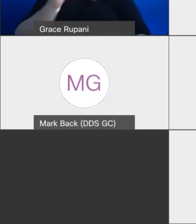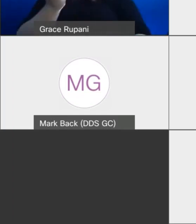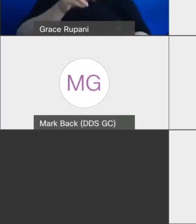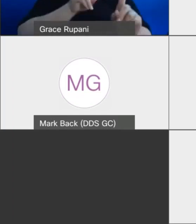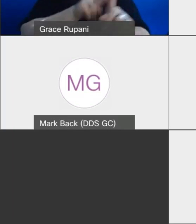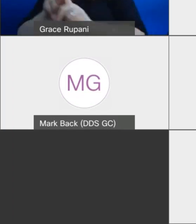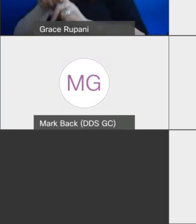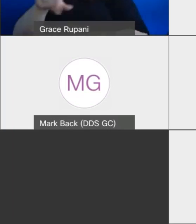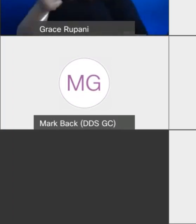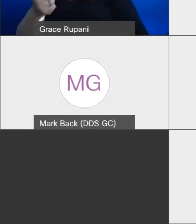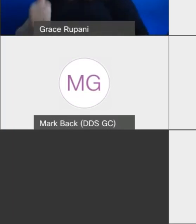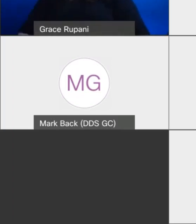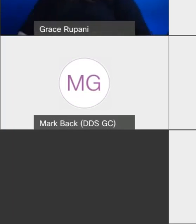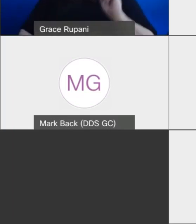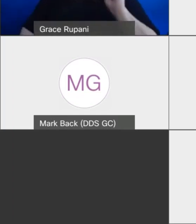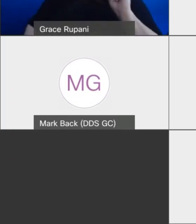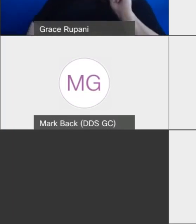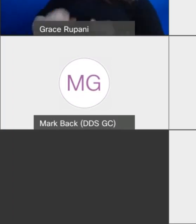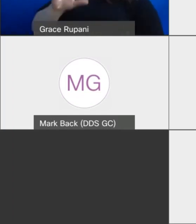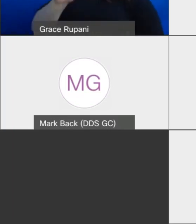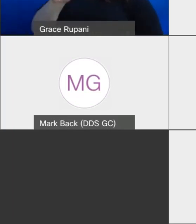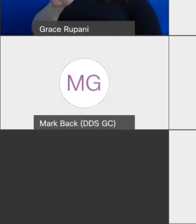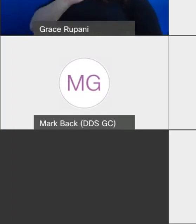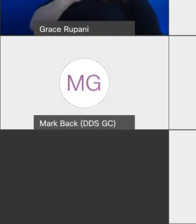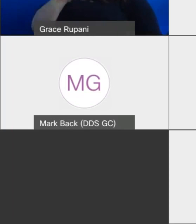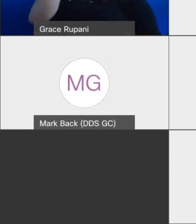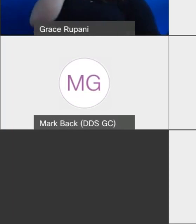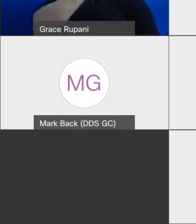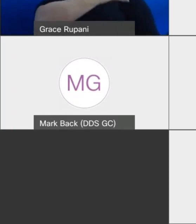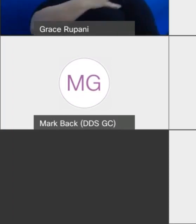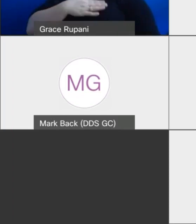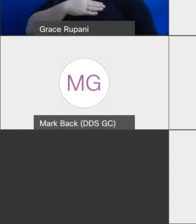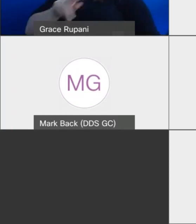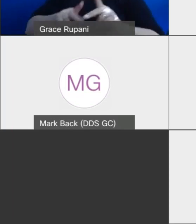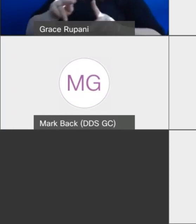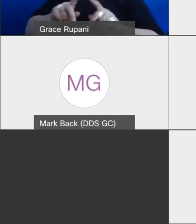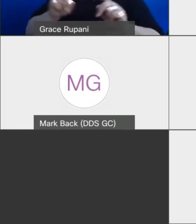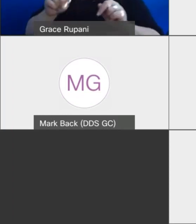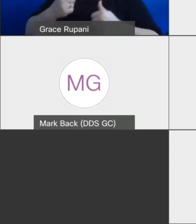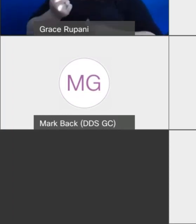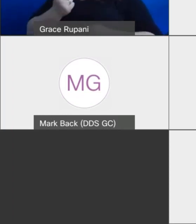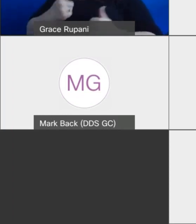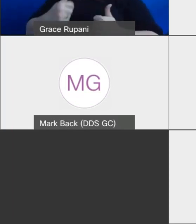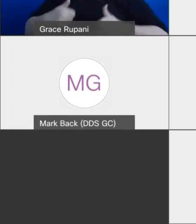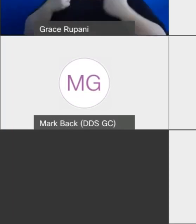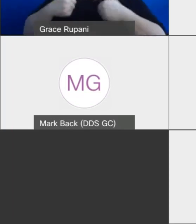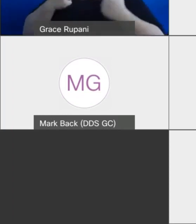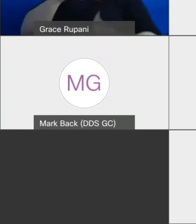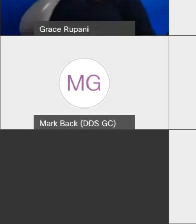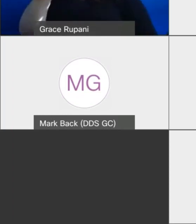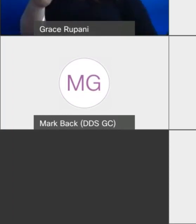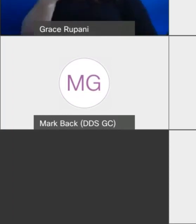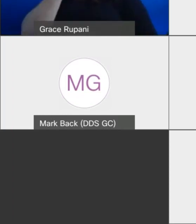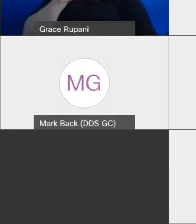Will do. Let me just also say that the address is not necessarily only for just